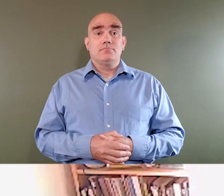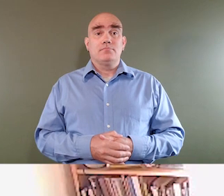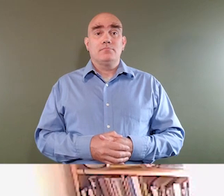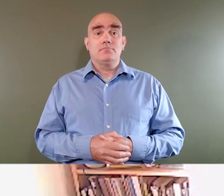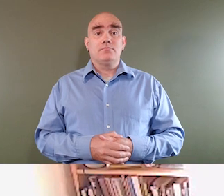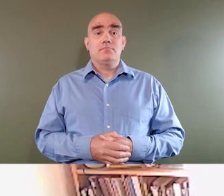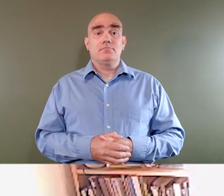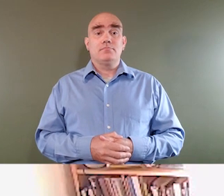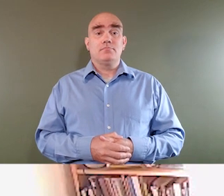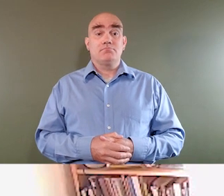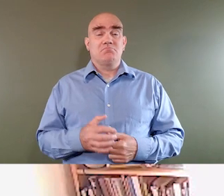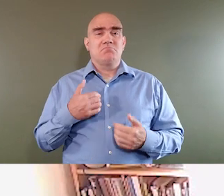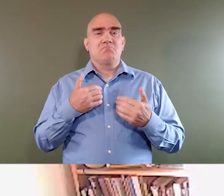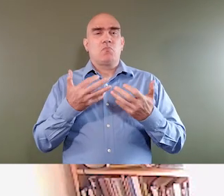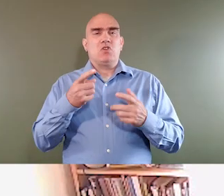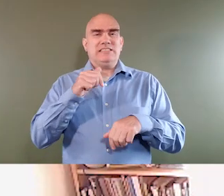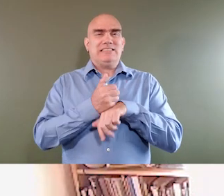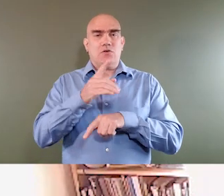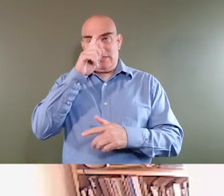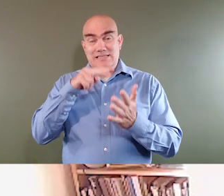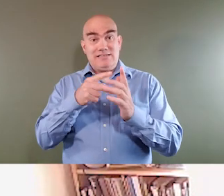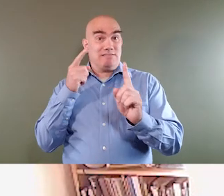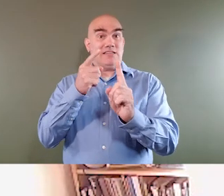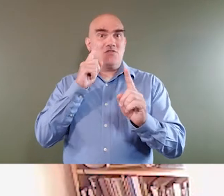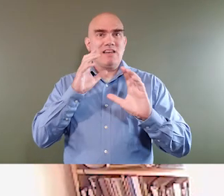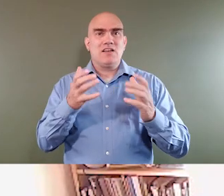Well, have you set your intention for class today?